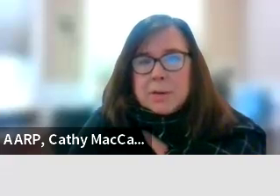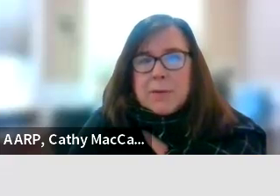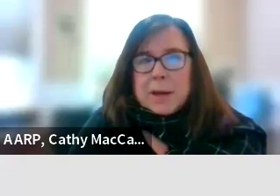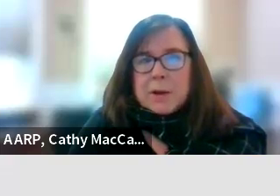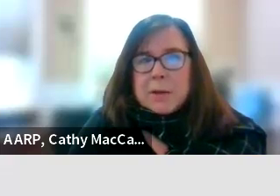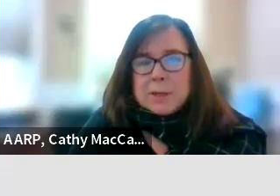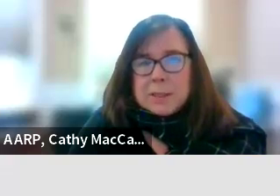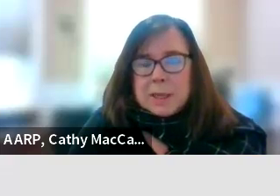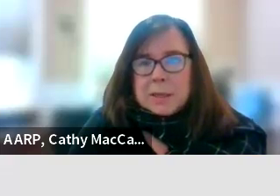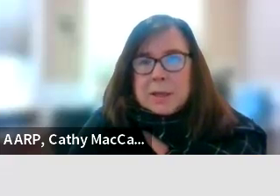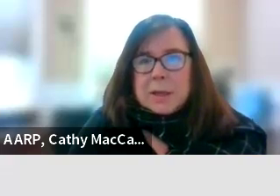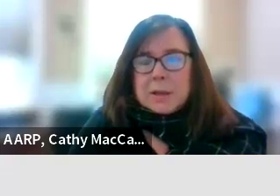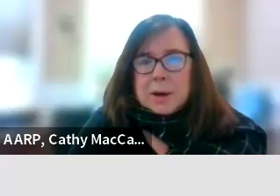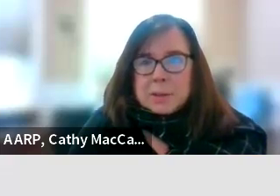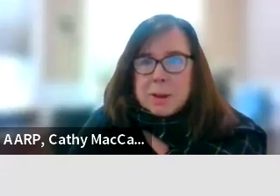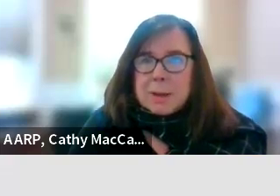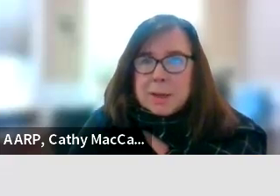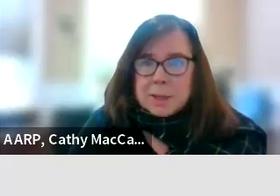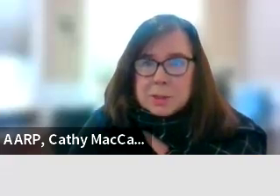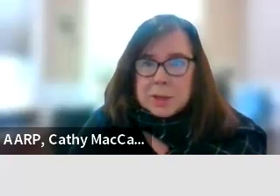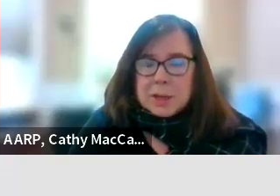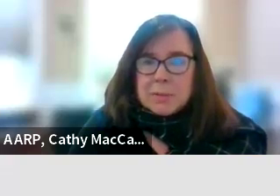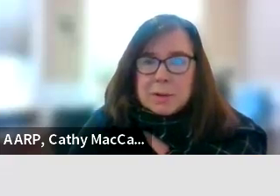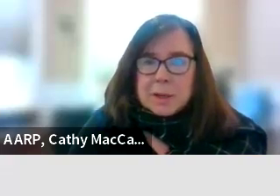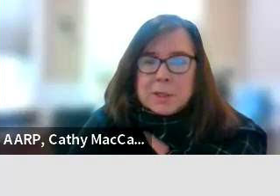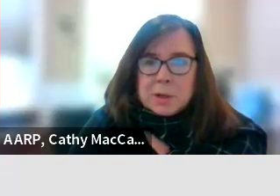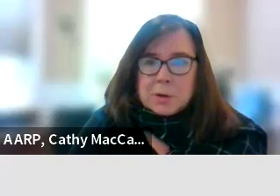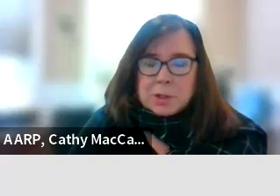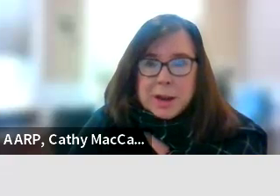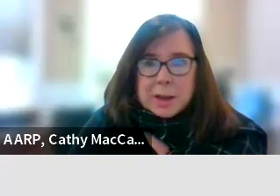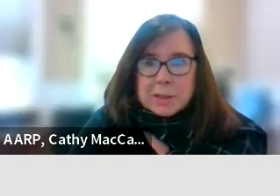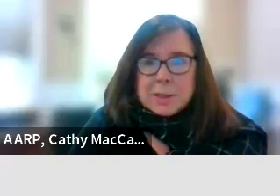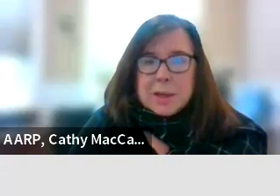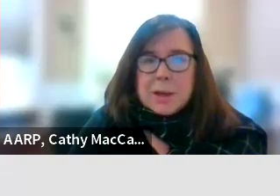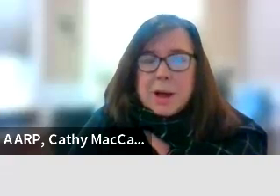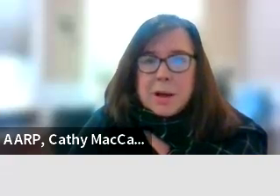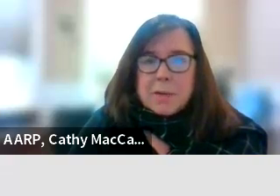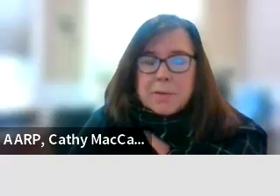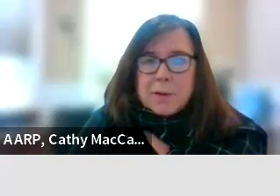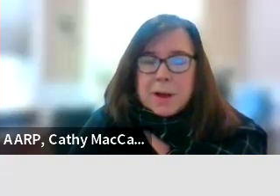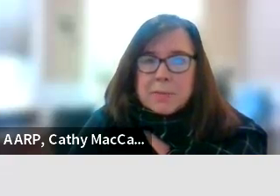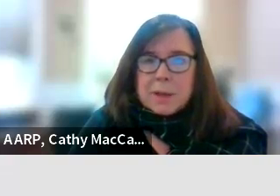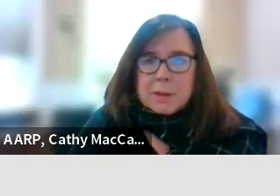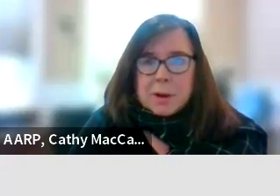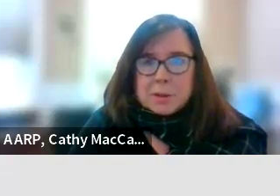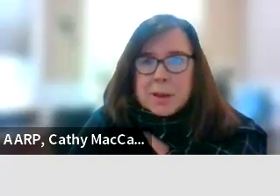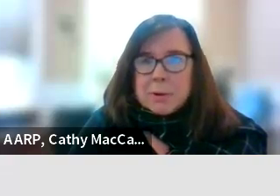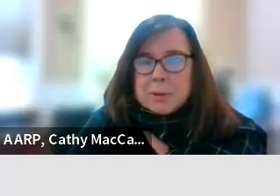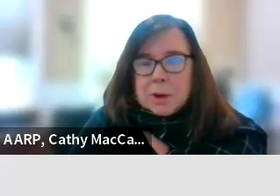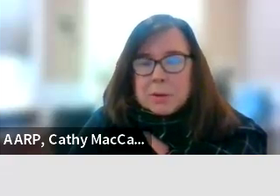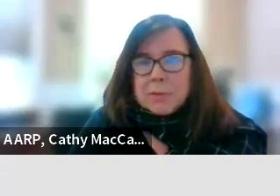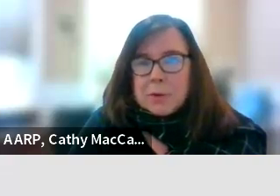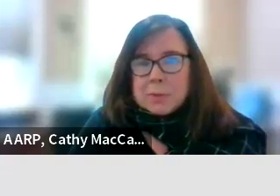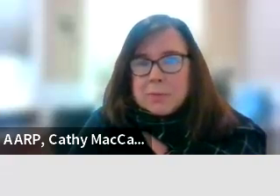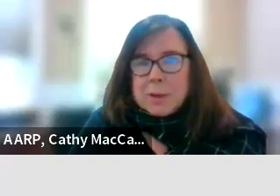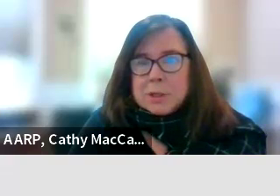testing to find out if indeed there is maybe a history related to your genetics of either